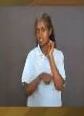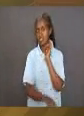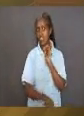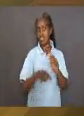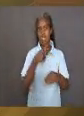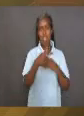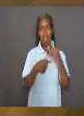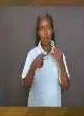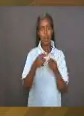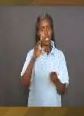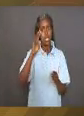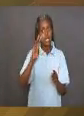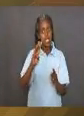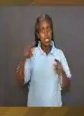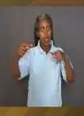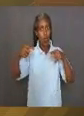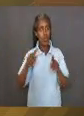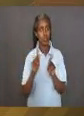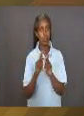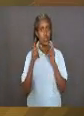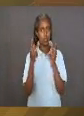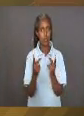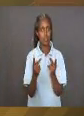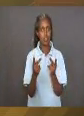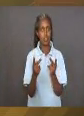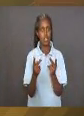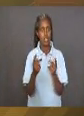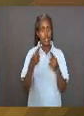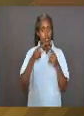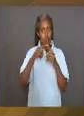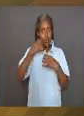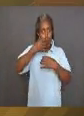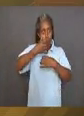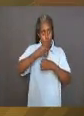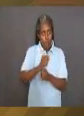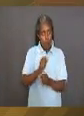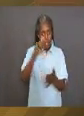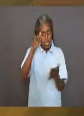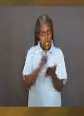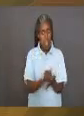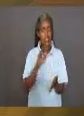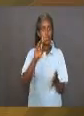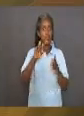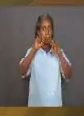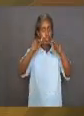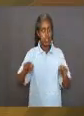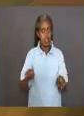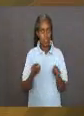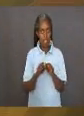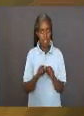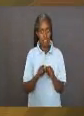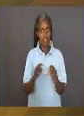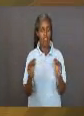of all those 6 corresponding parts to conclude that 2 triangles